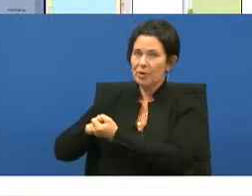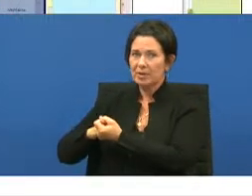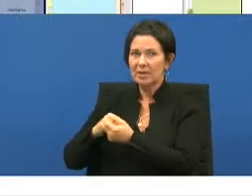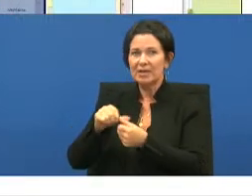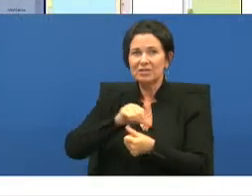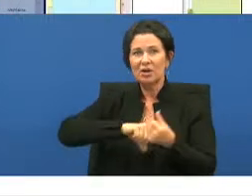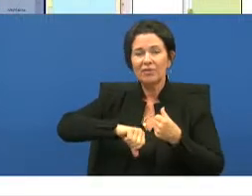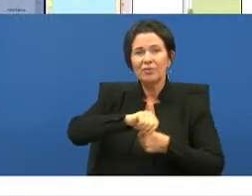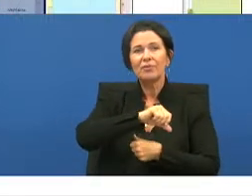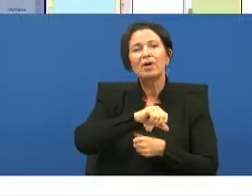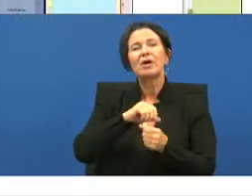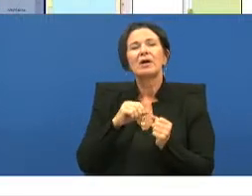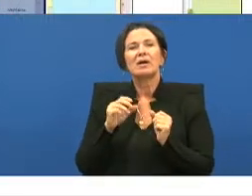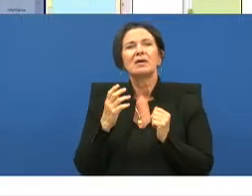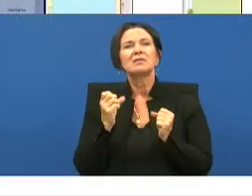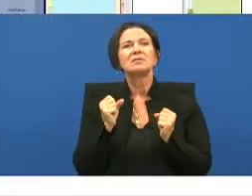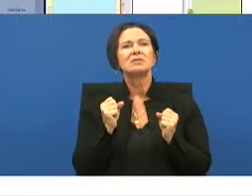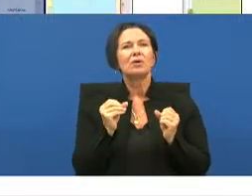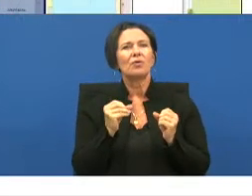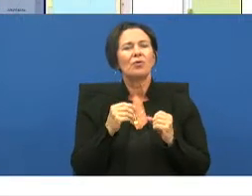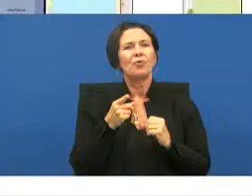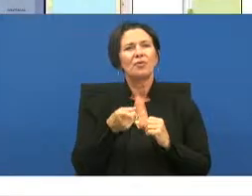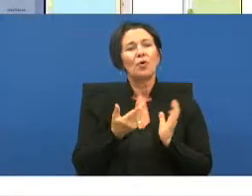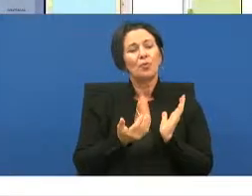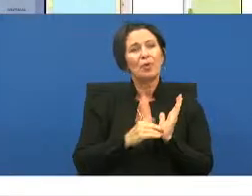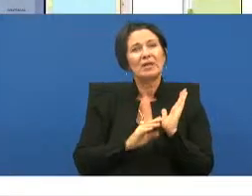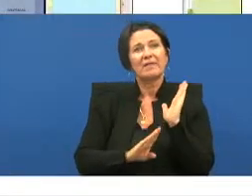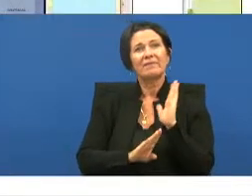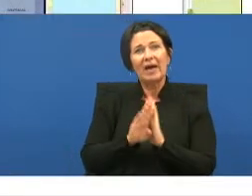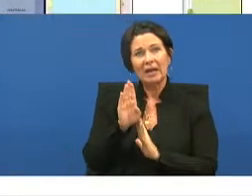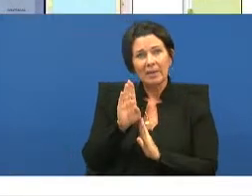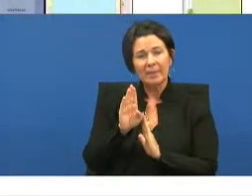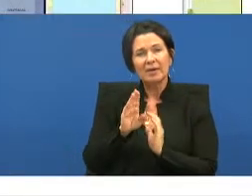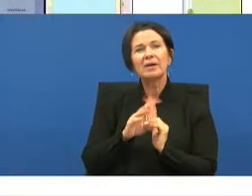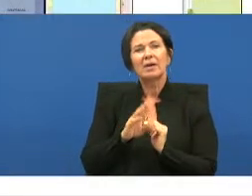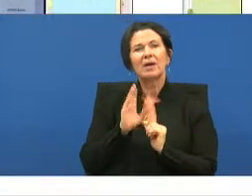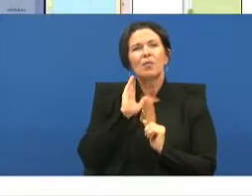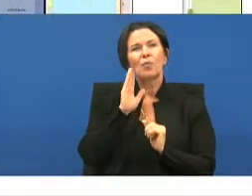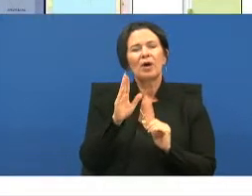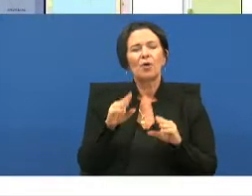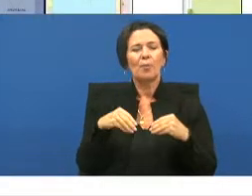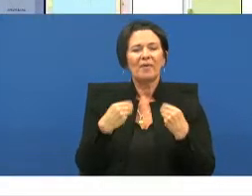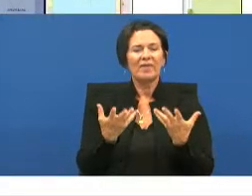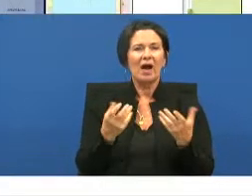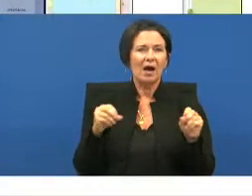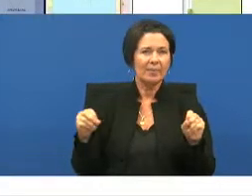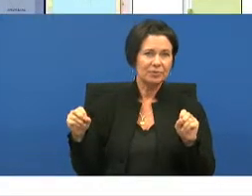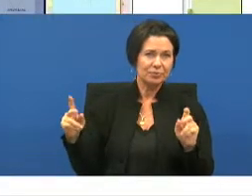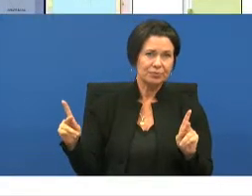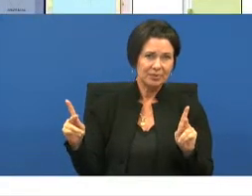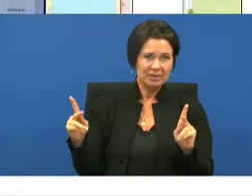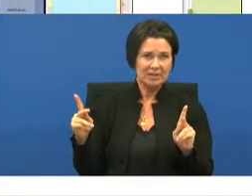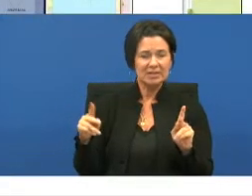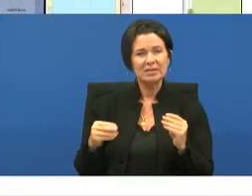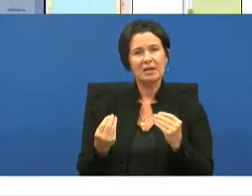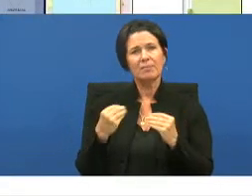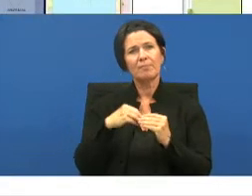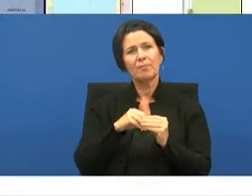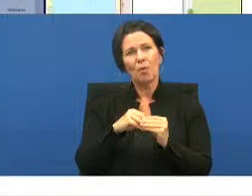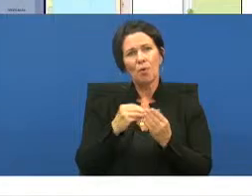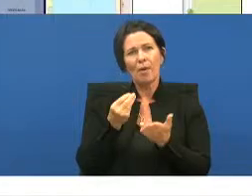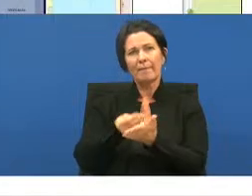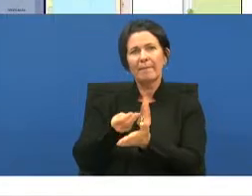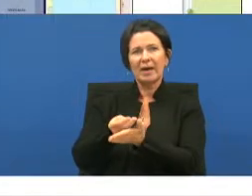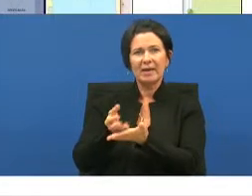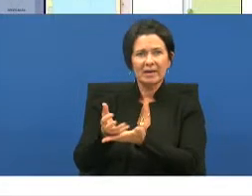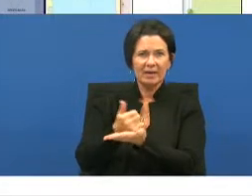other. So the redeveloped River Center would expand meeting and event opportunities. Certainly with that headquarters hotel will